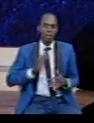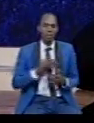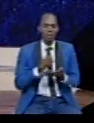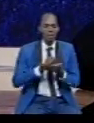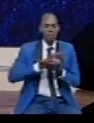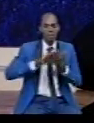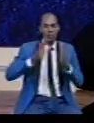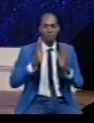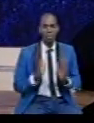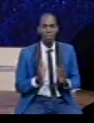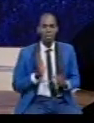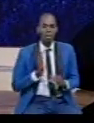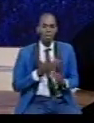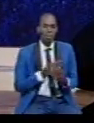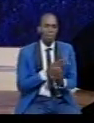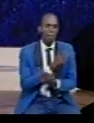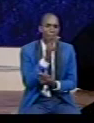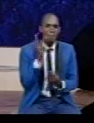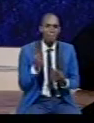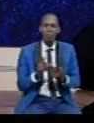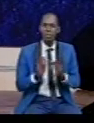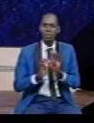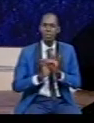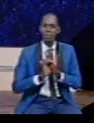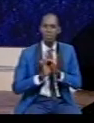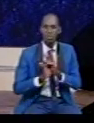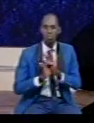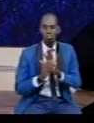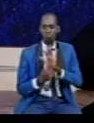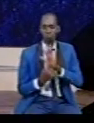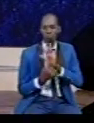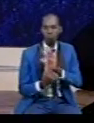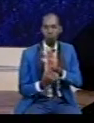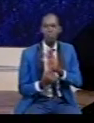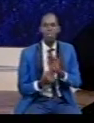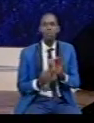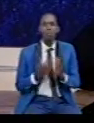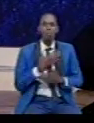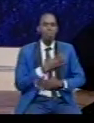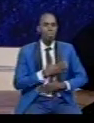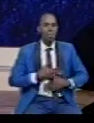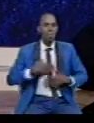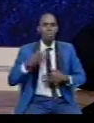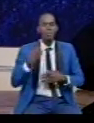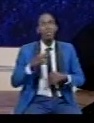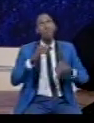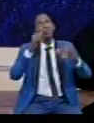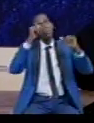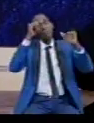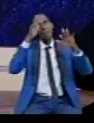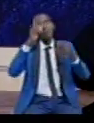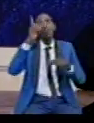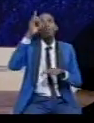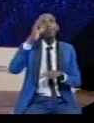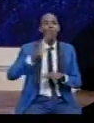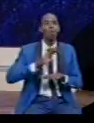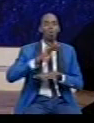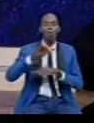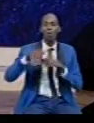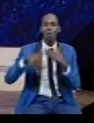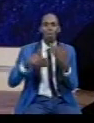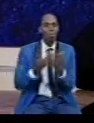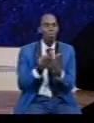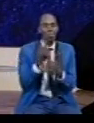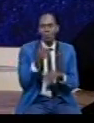our perfect example. Pleased the Father God all the time. He could